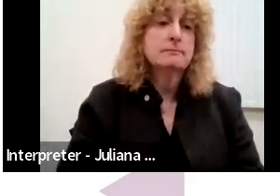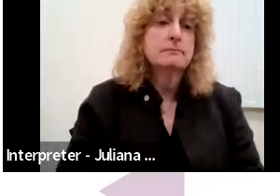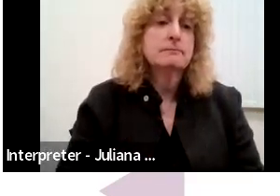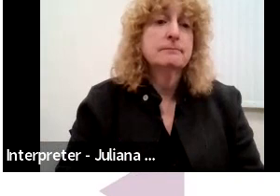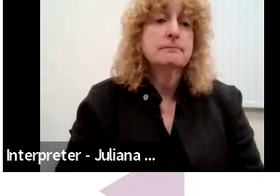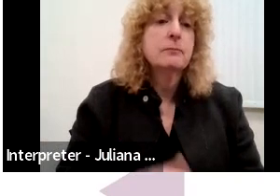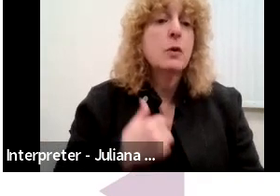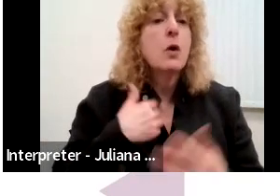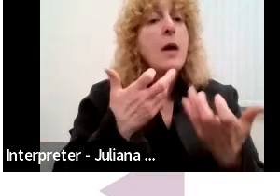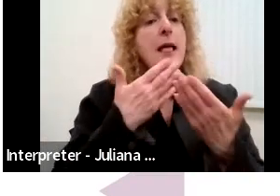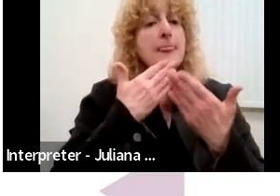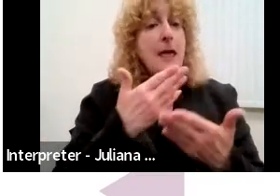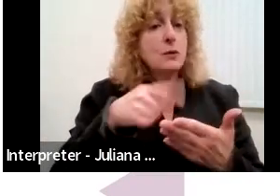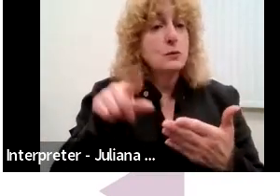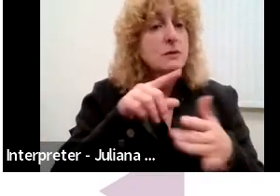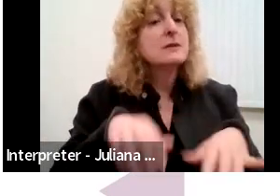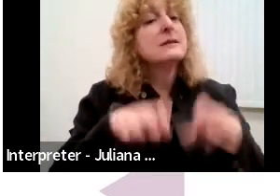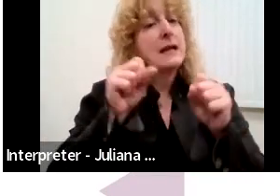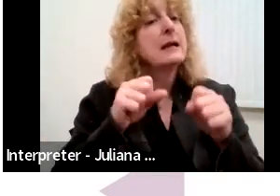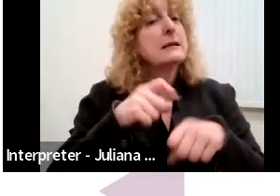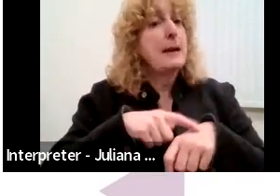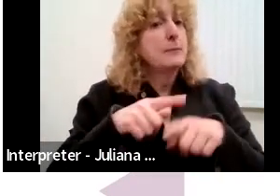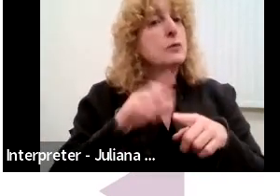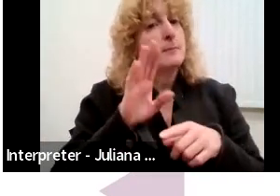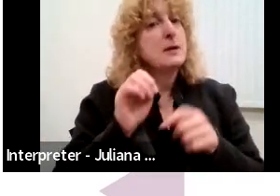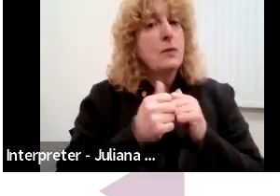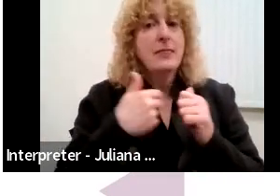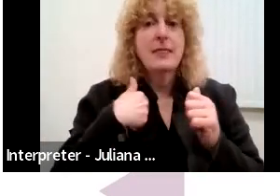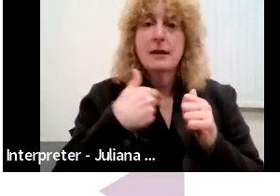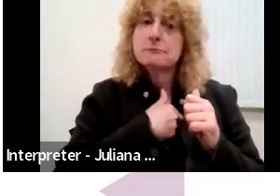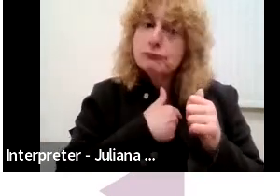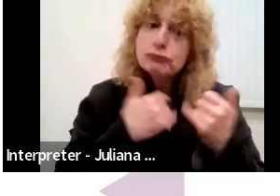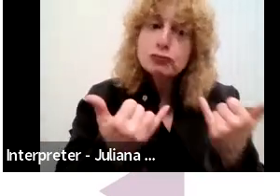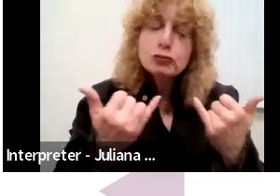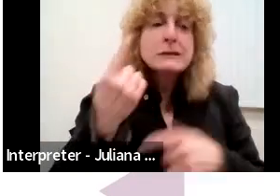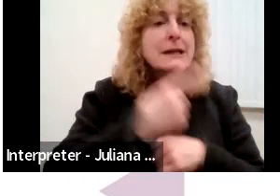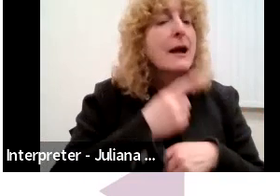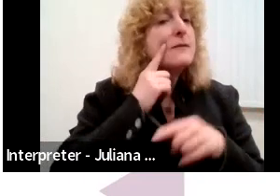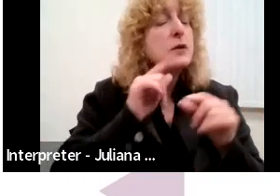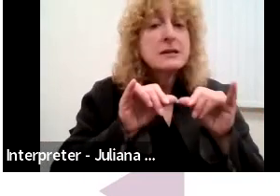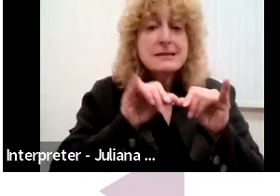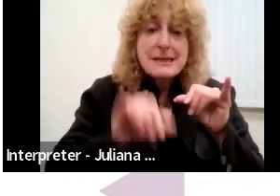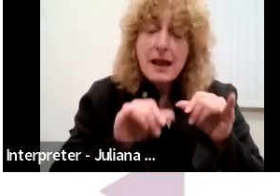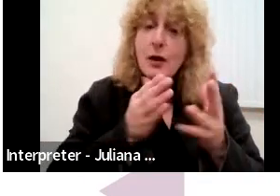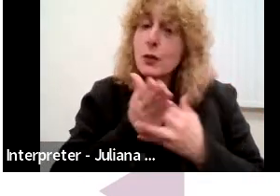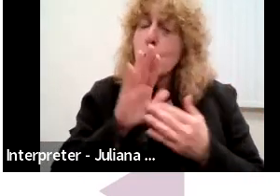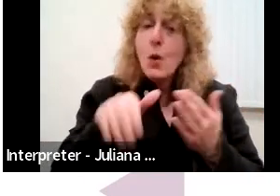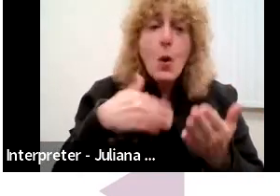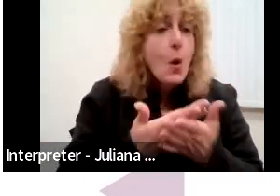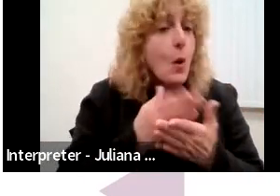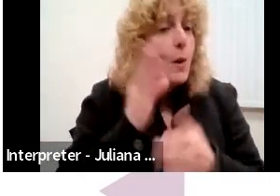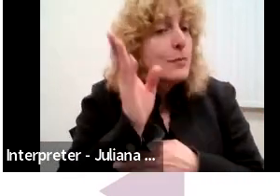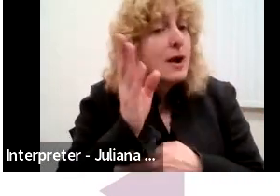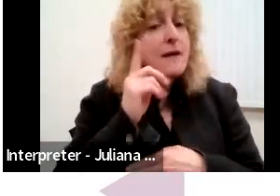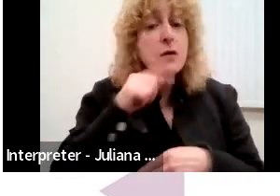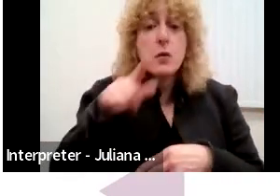we want to thank you for taking the time to be with us today and for staying throughout the whole entire presentation. And for those that